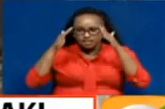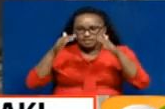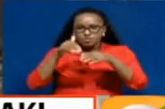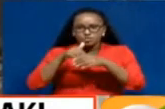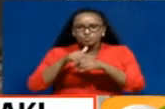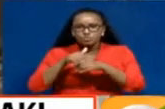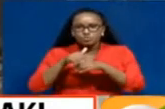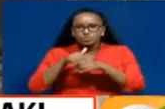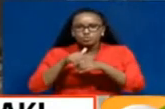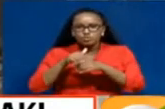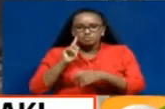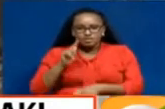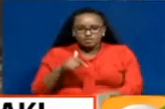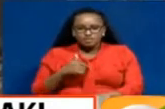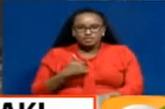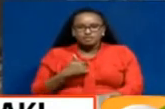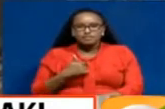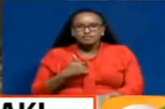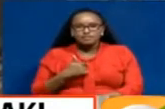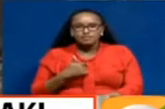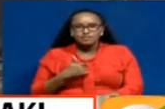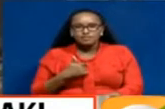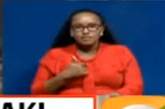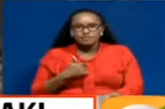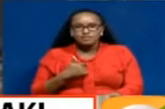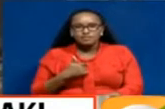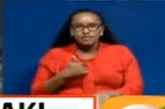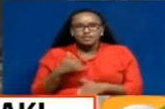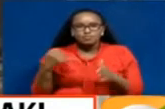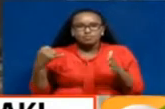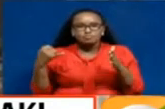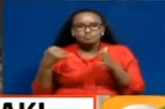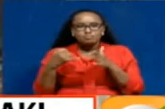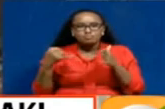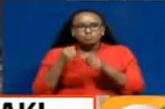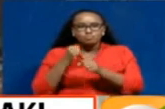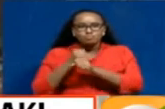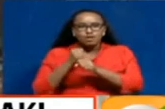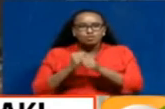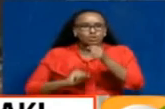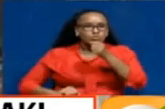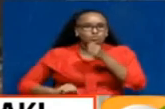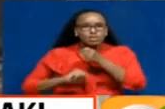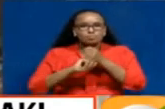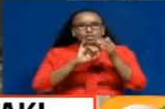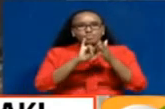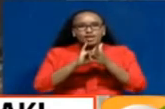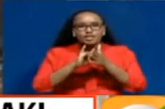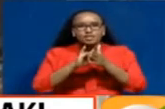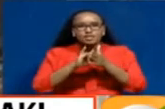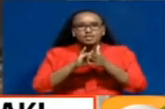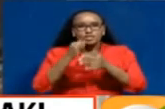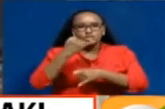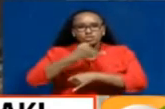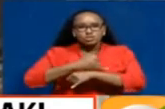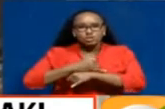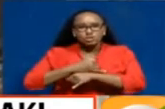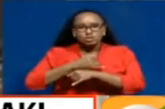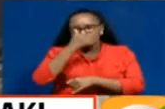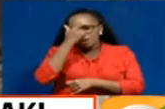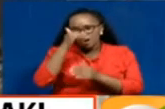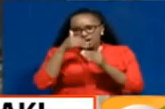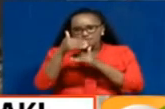general that I was, played a big role in elevating this duty station. Following